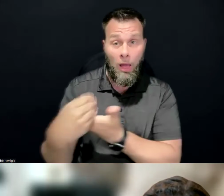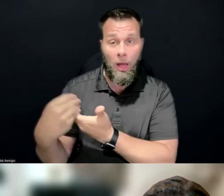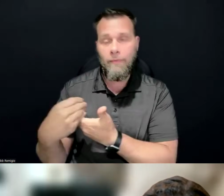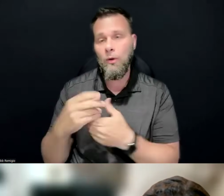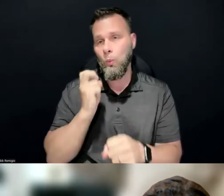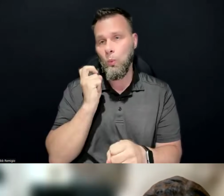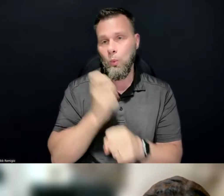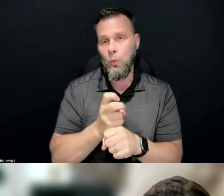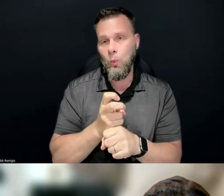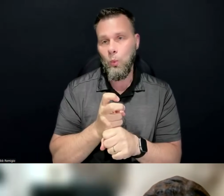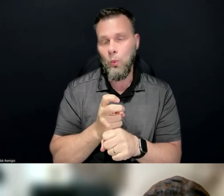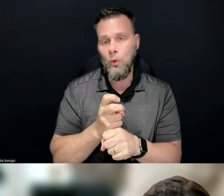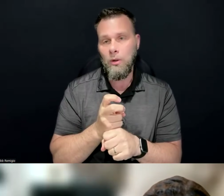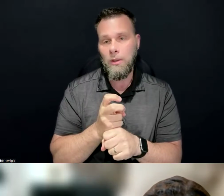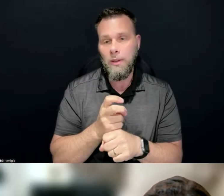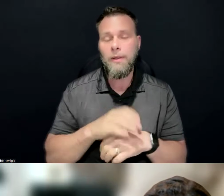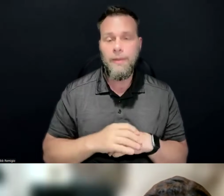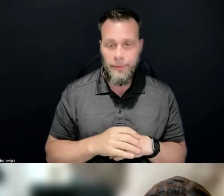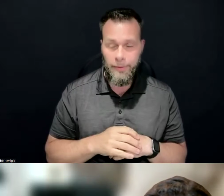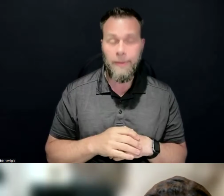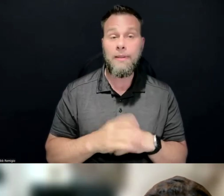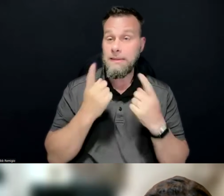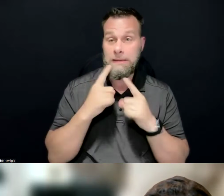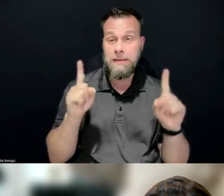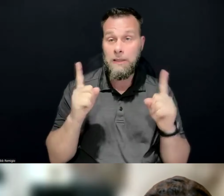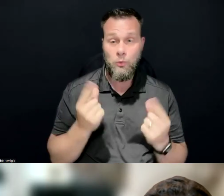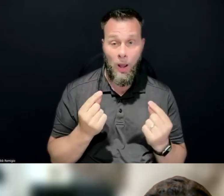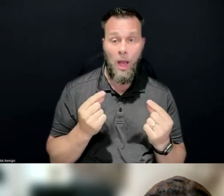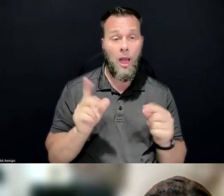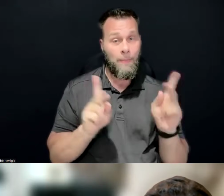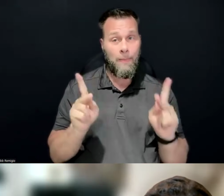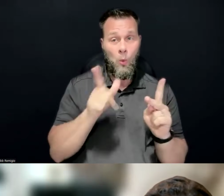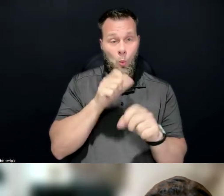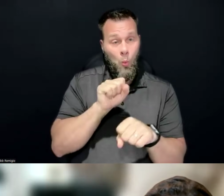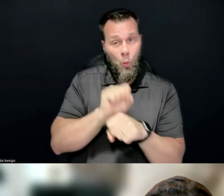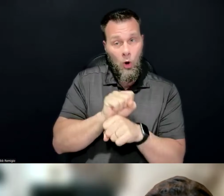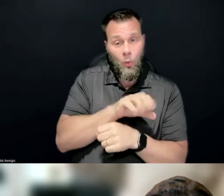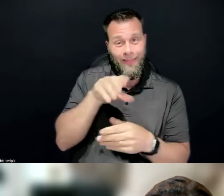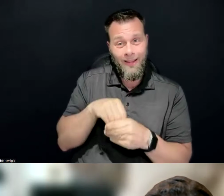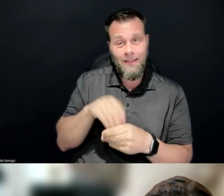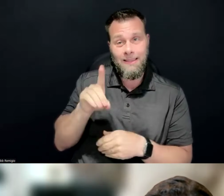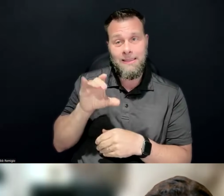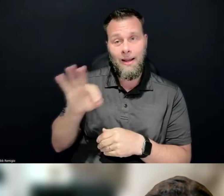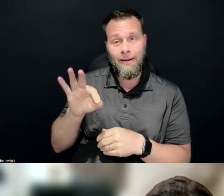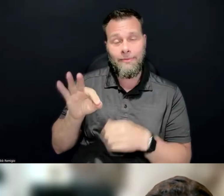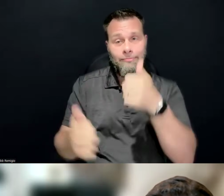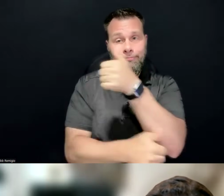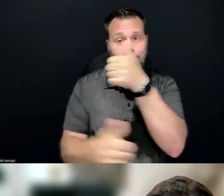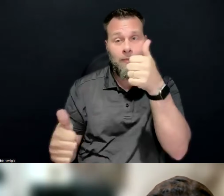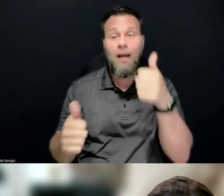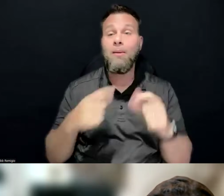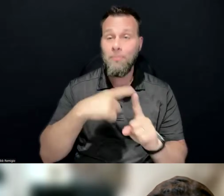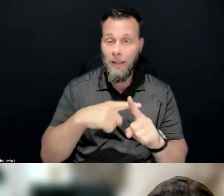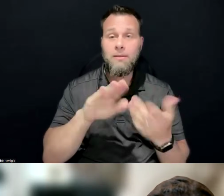we'd had was getting in touch with people who are working within DCF themselves and community-based organizations who